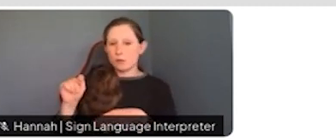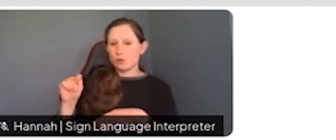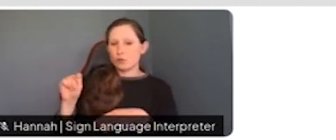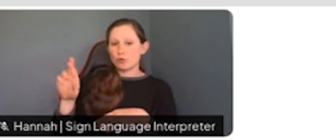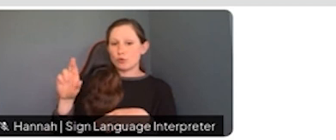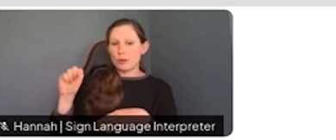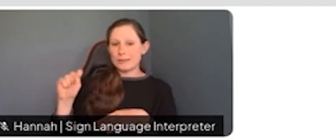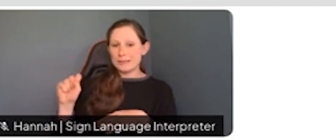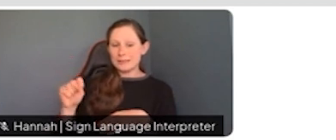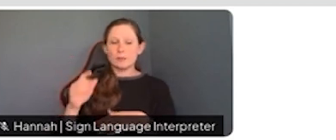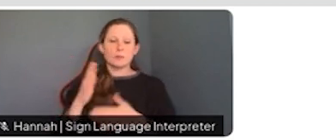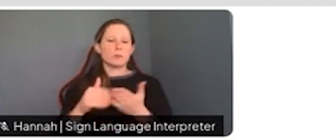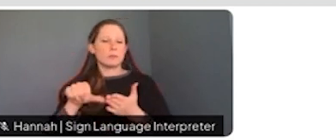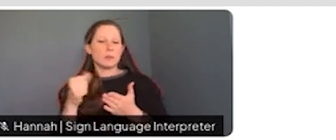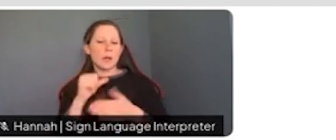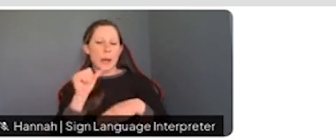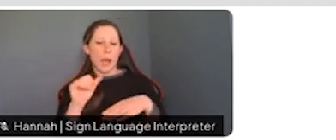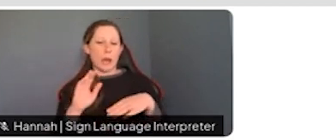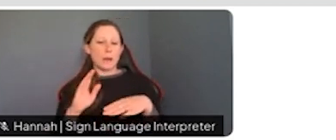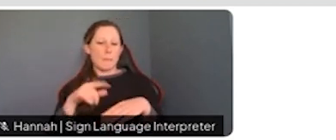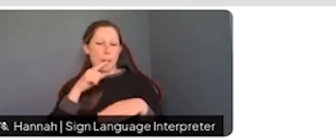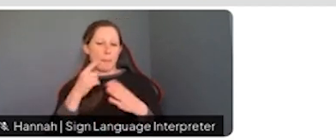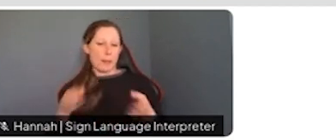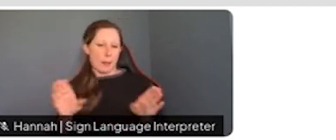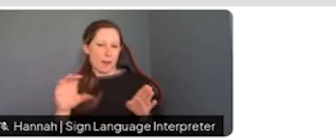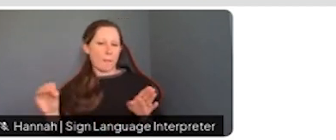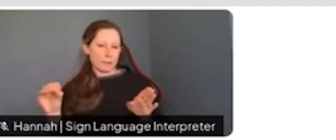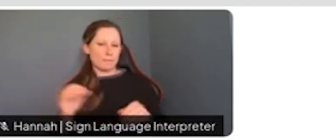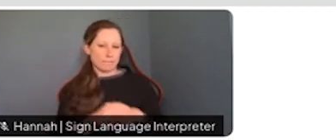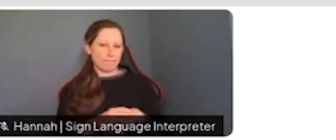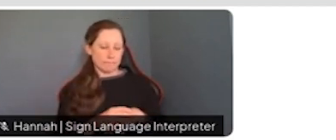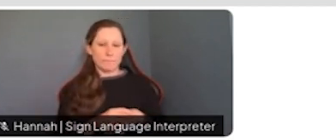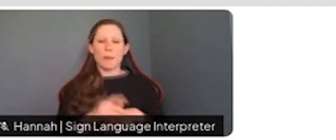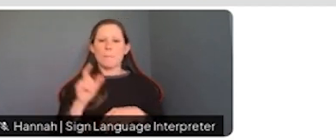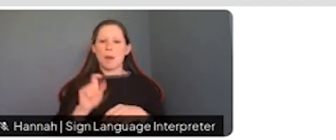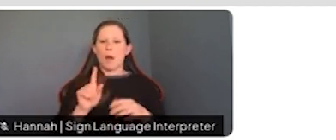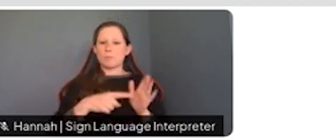companies. And they're all required to disclose the identity and